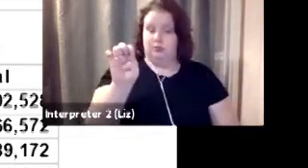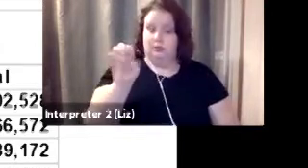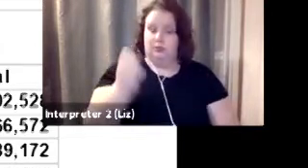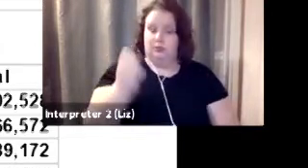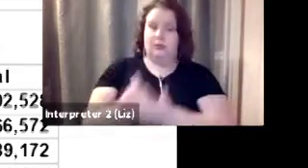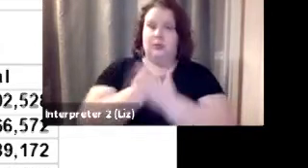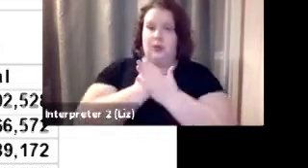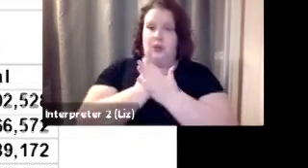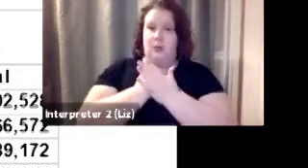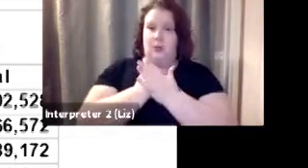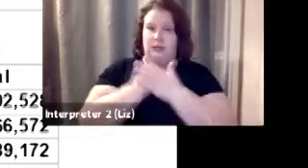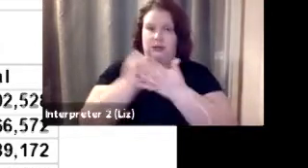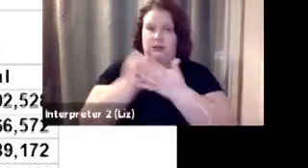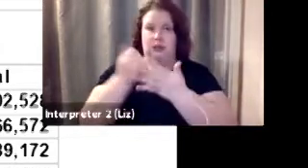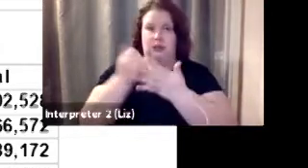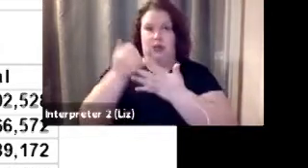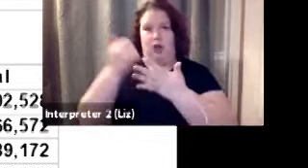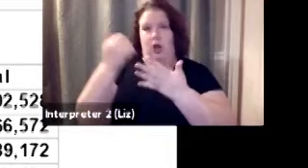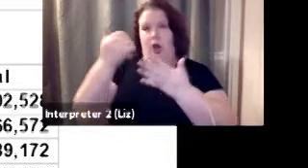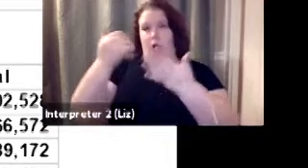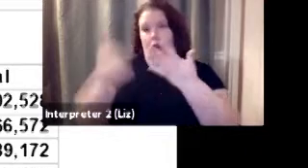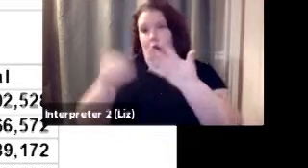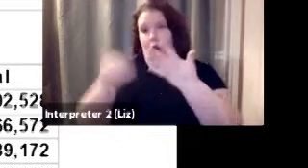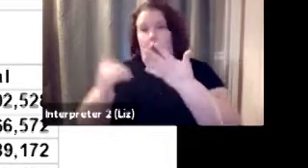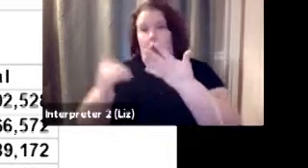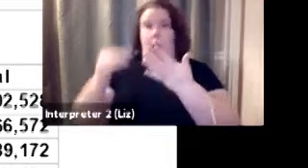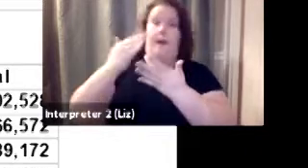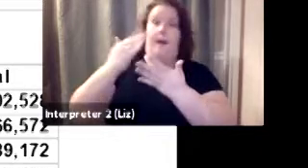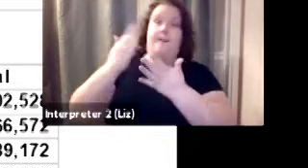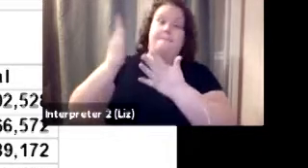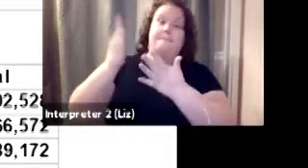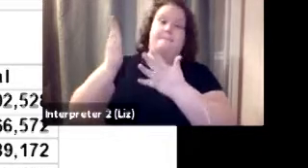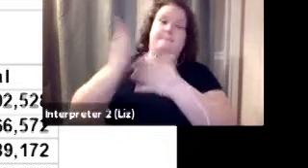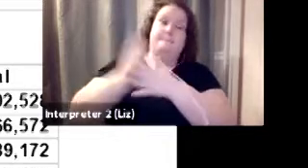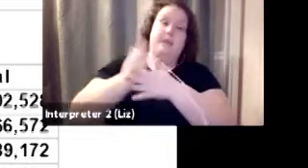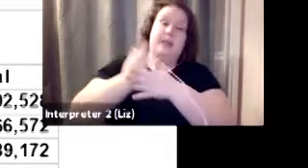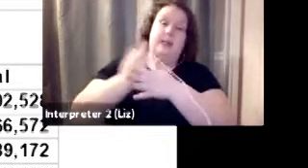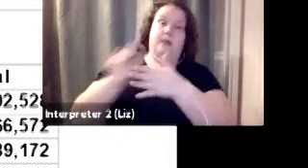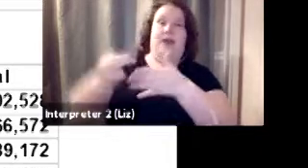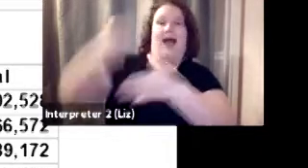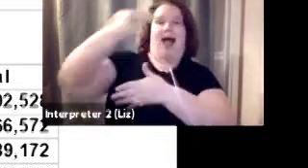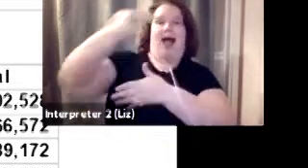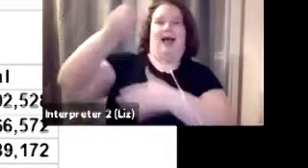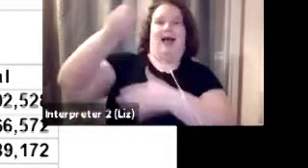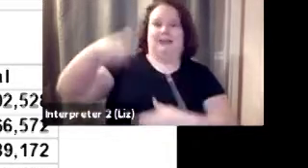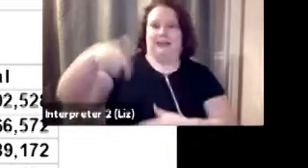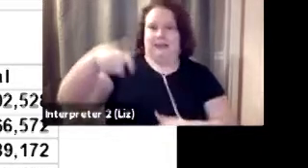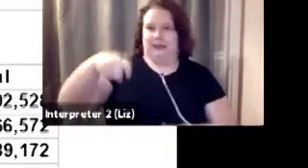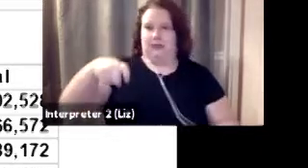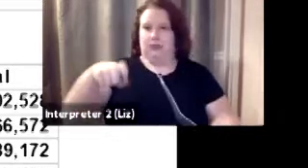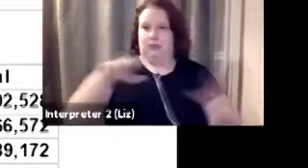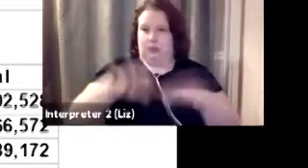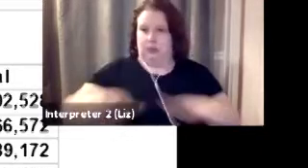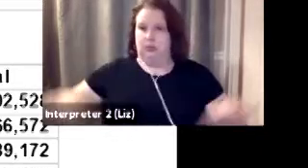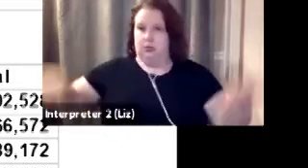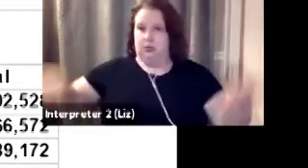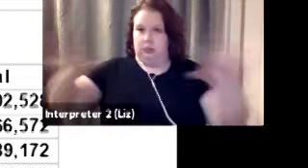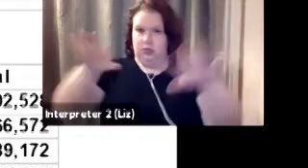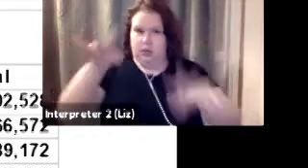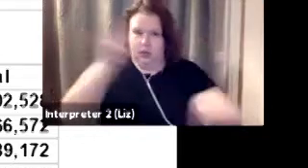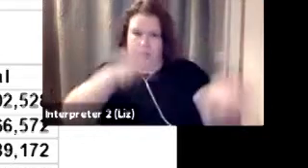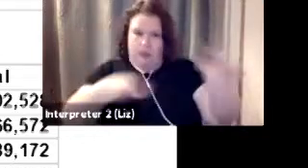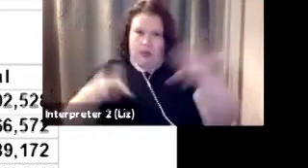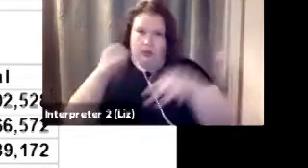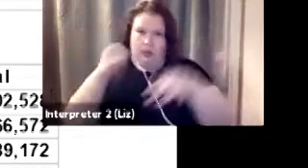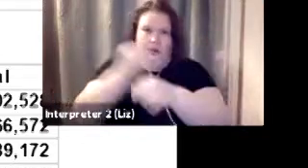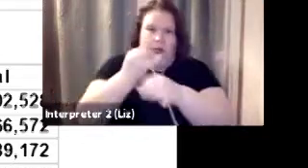high needs across the campuses, uh, similar categories as you saw before, uh, and then look at district totals or campus totals